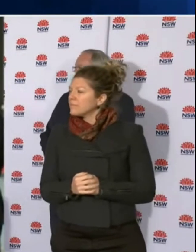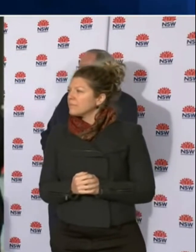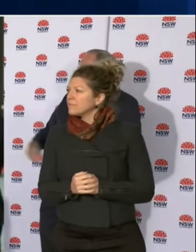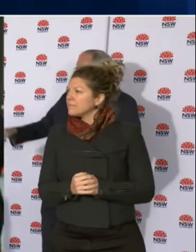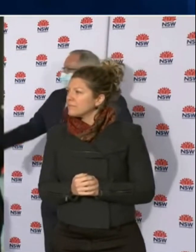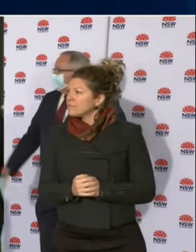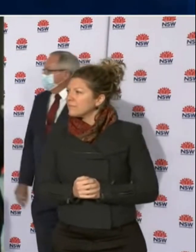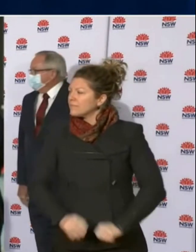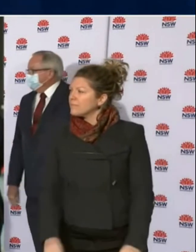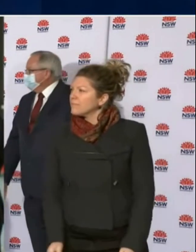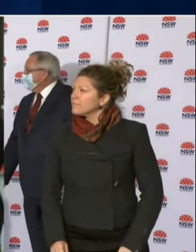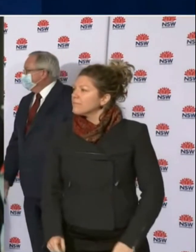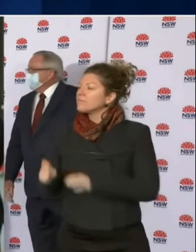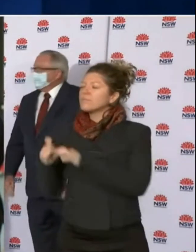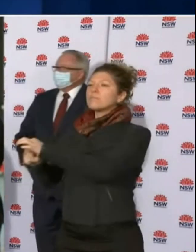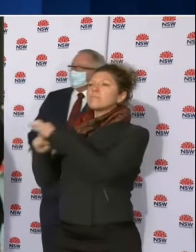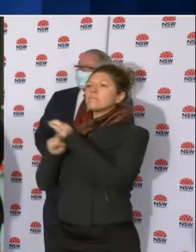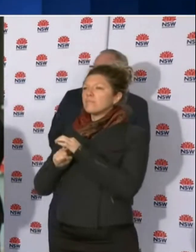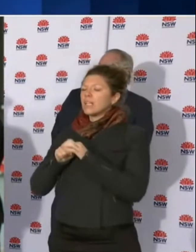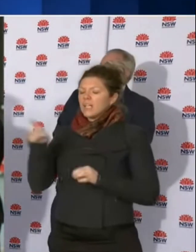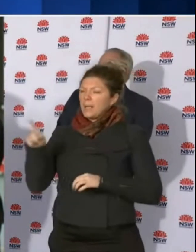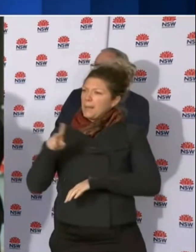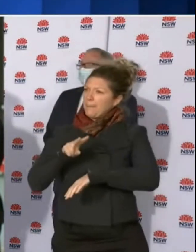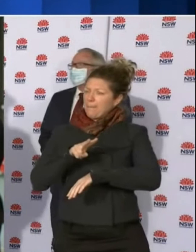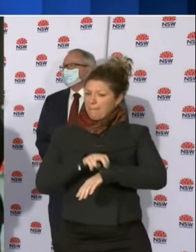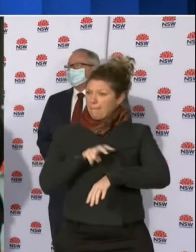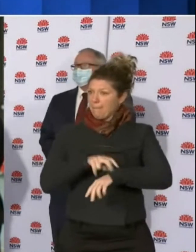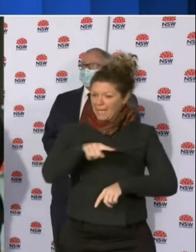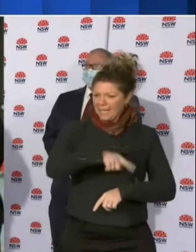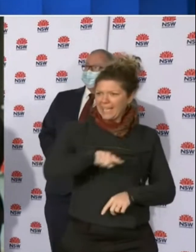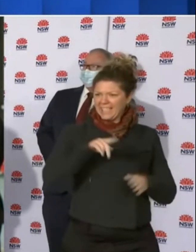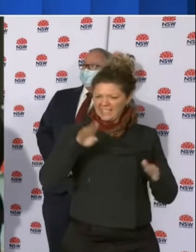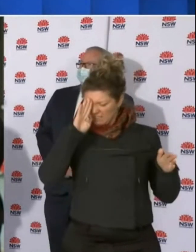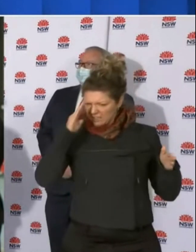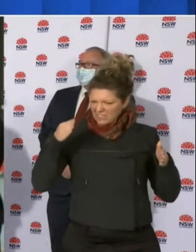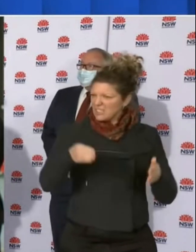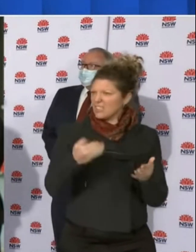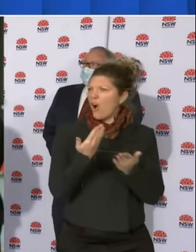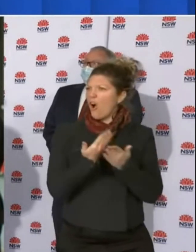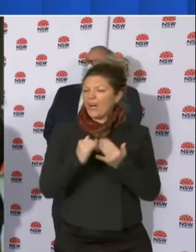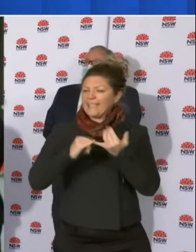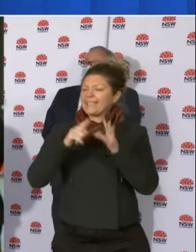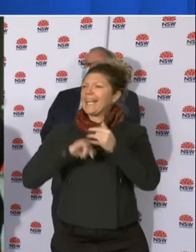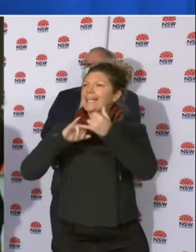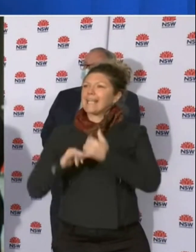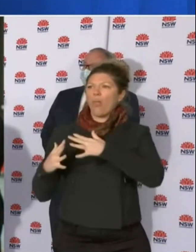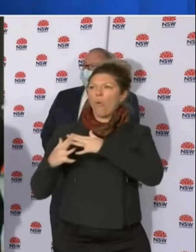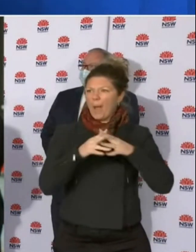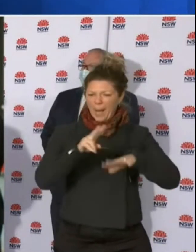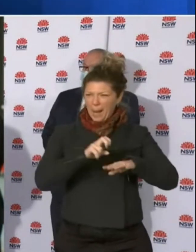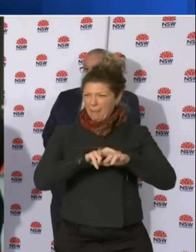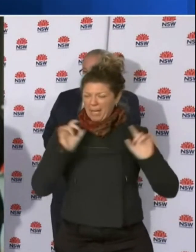of the resources out of southwestern Sydney and redirect them to the east and the north, where there are, these things